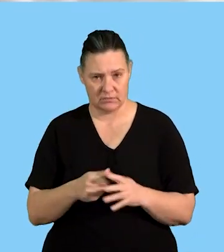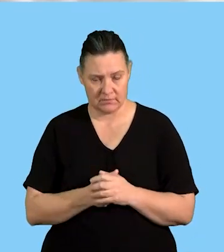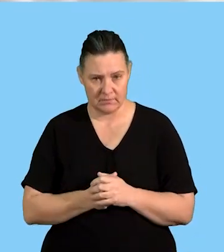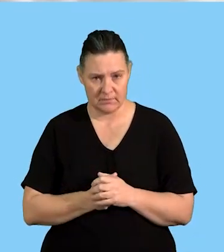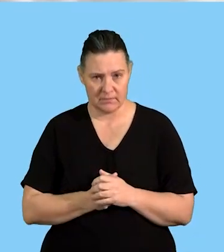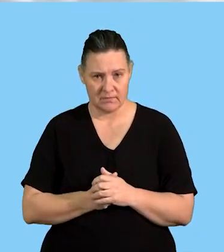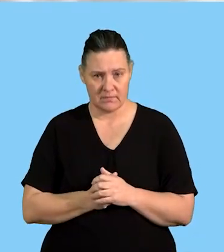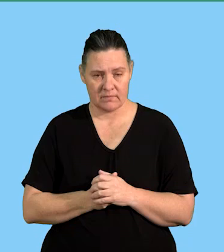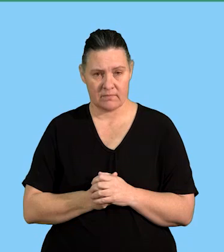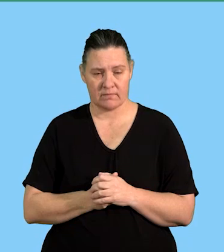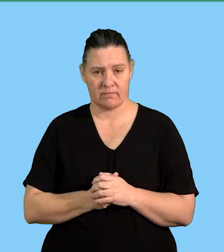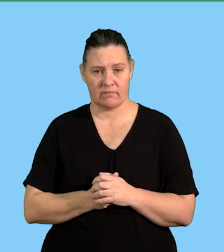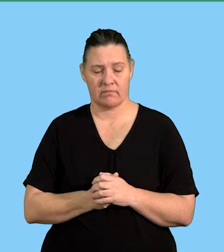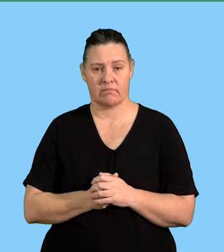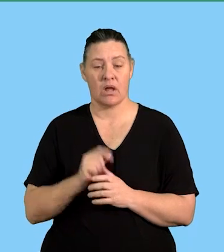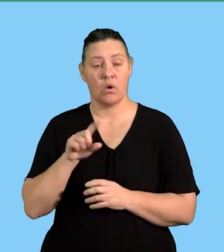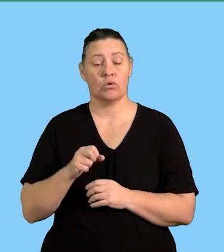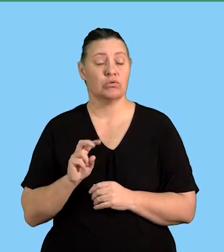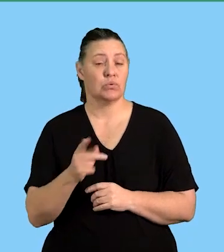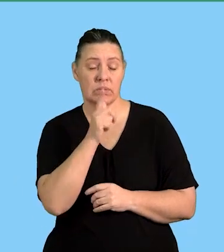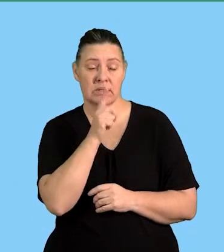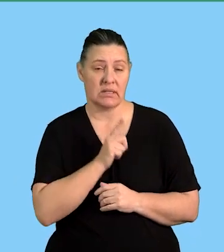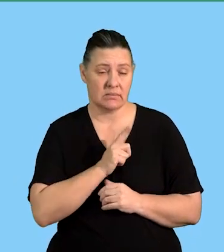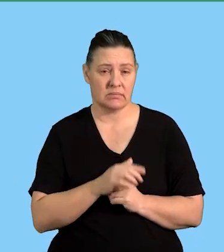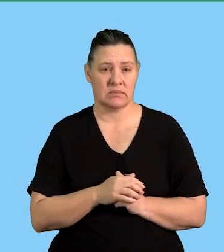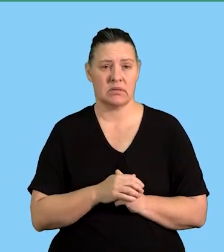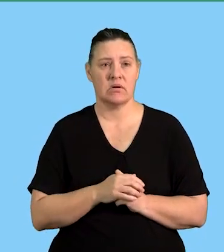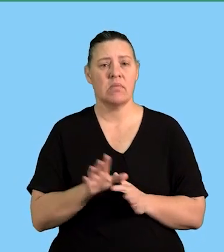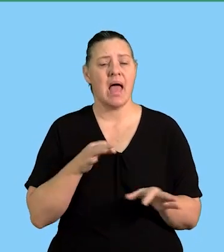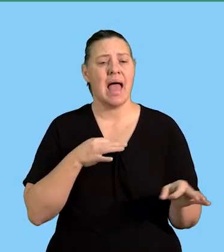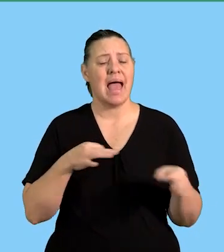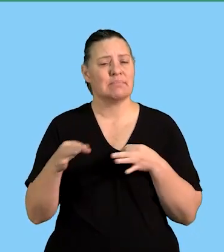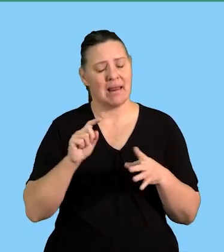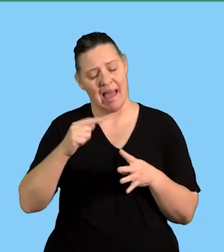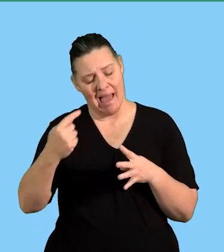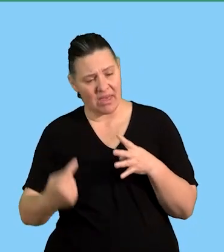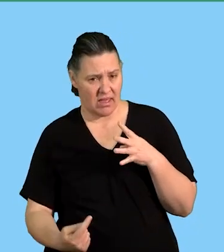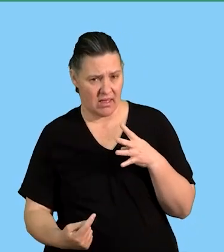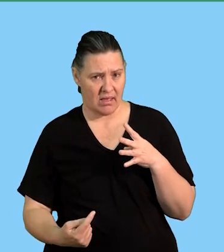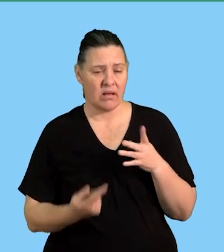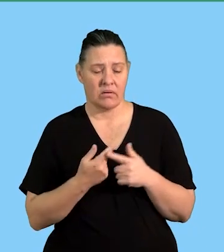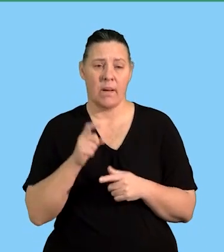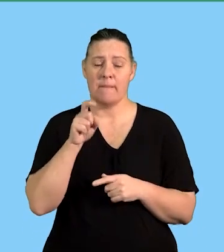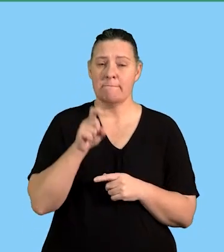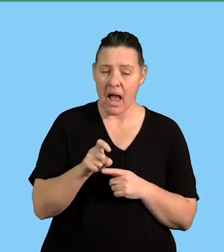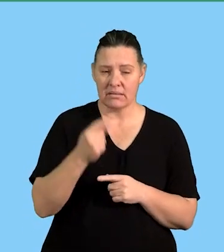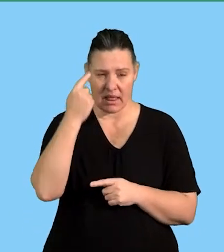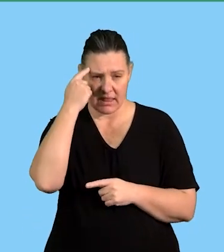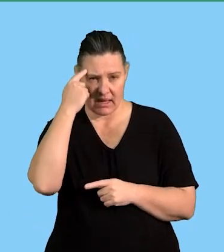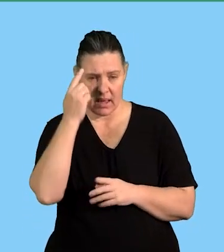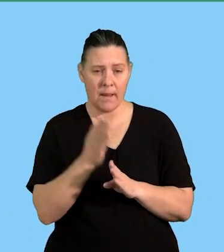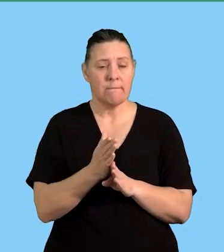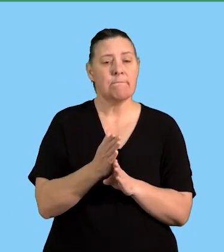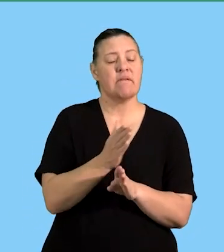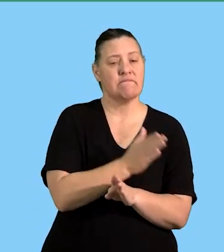opportunity. Then question 2 says to us, explain other factors that should be considered